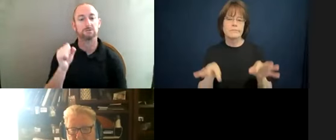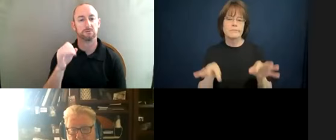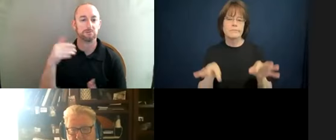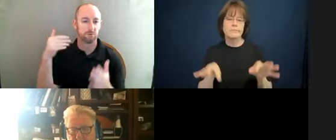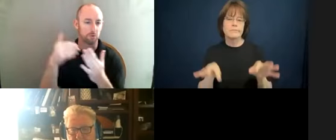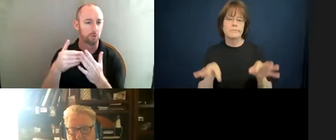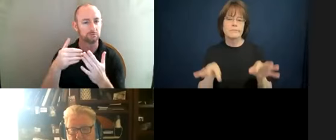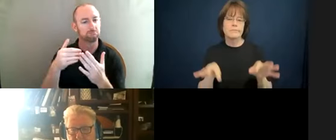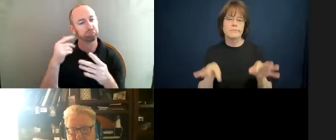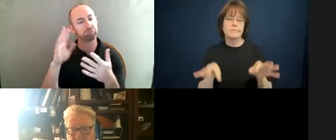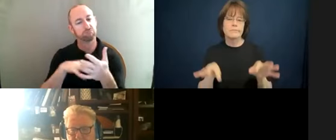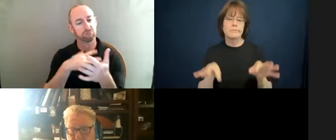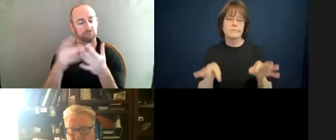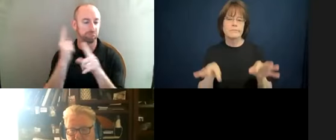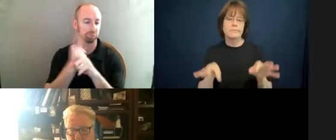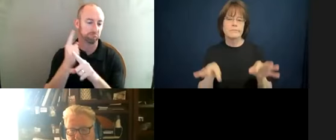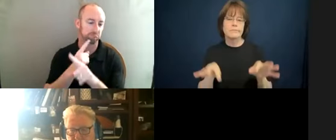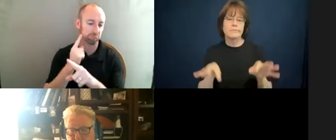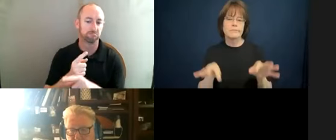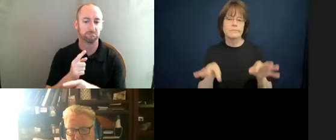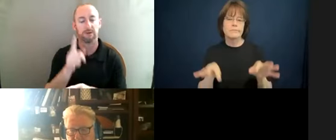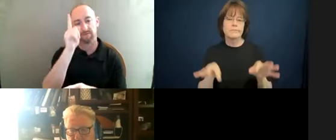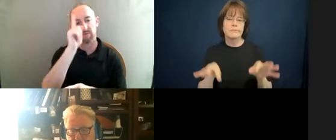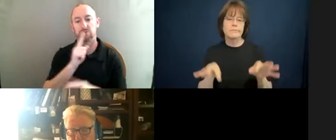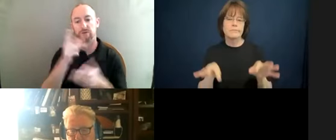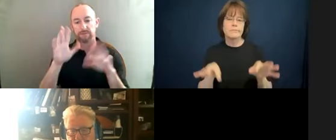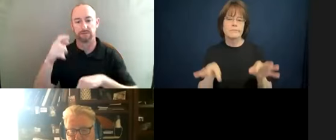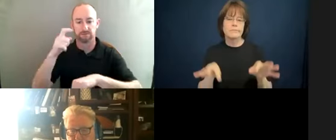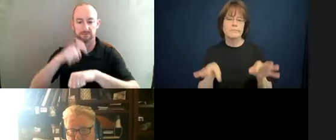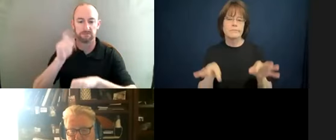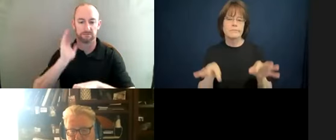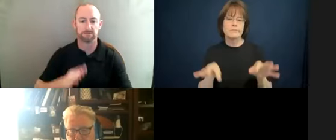the original schedule and certainly we'll end up on time.